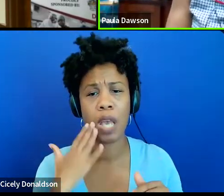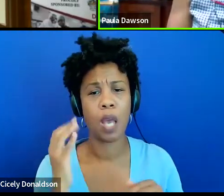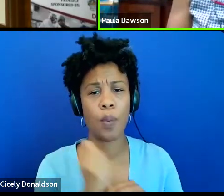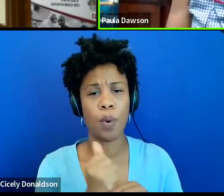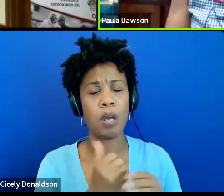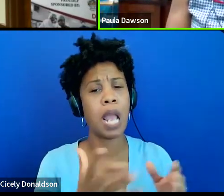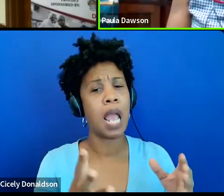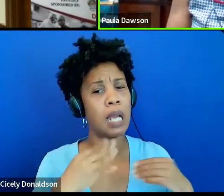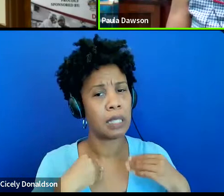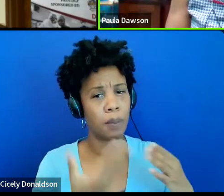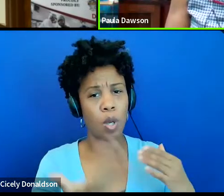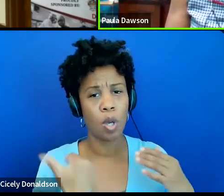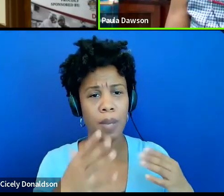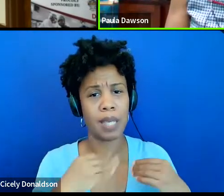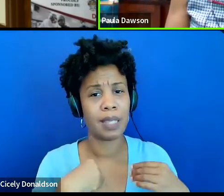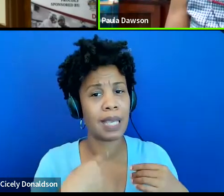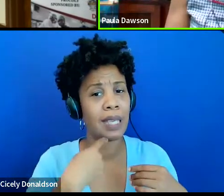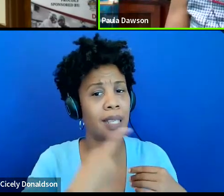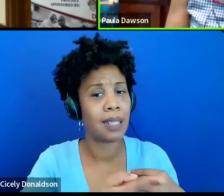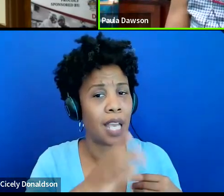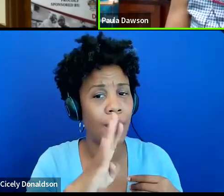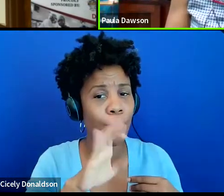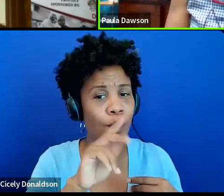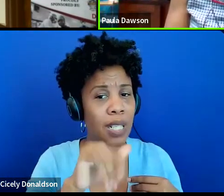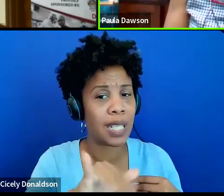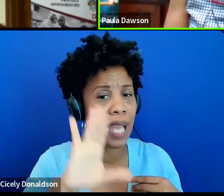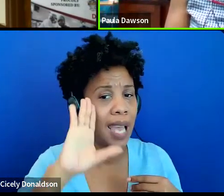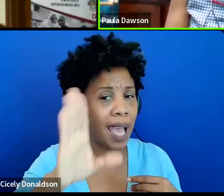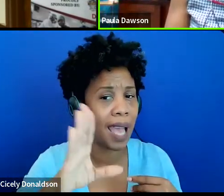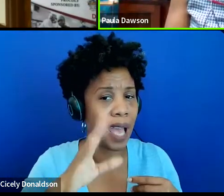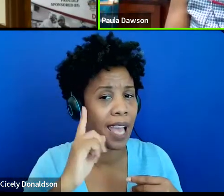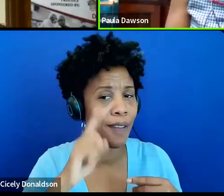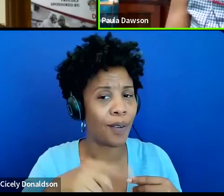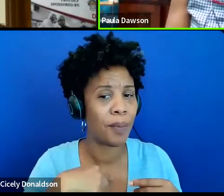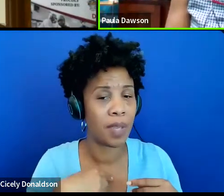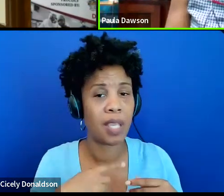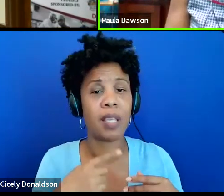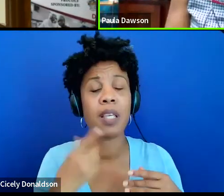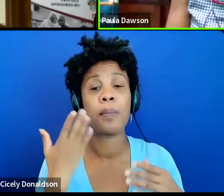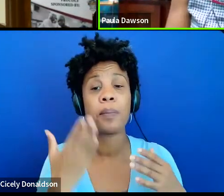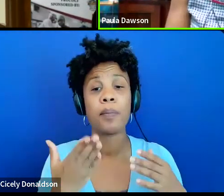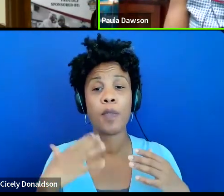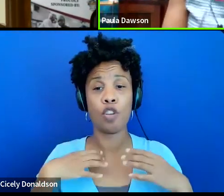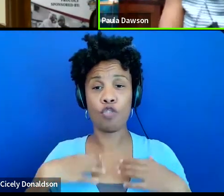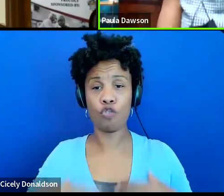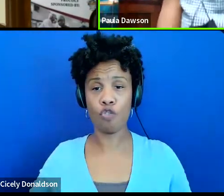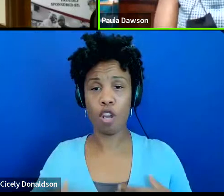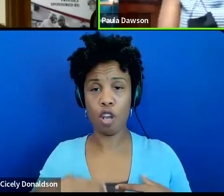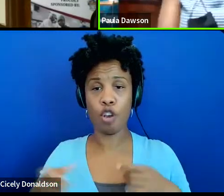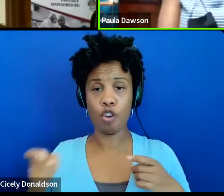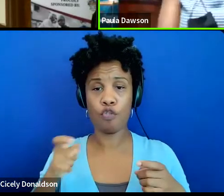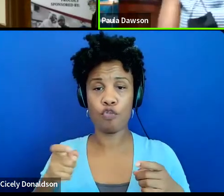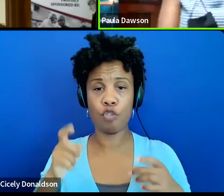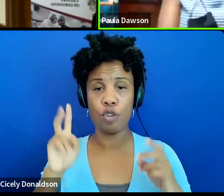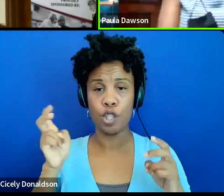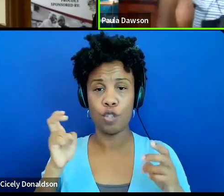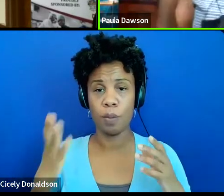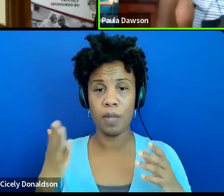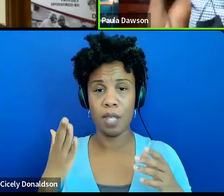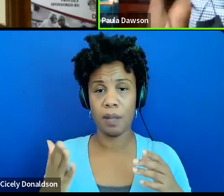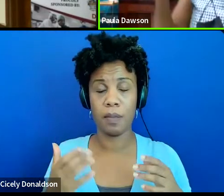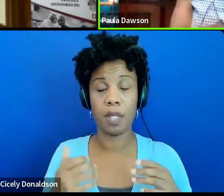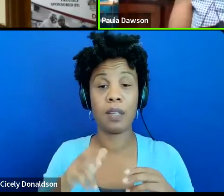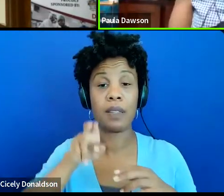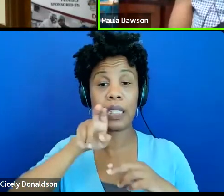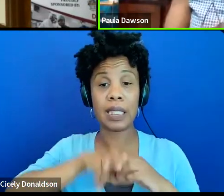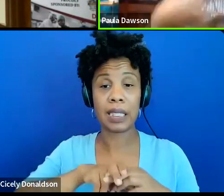in there, Mrs. Swinton. It might just be truncal control issue. She's in the chair, so she has the support